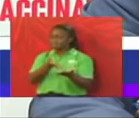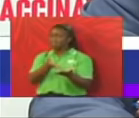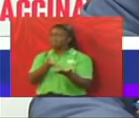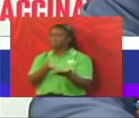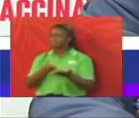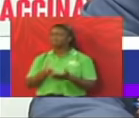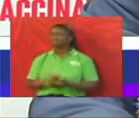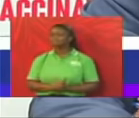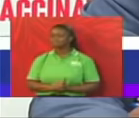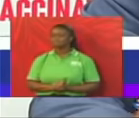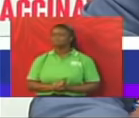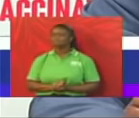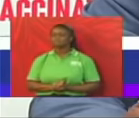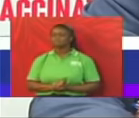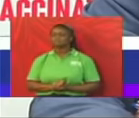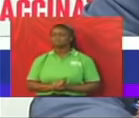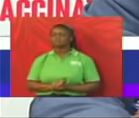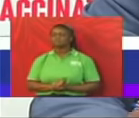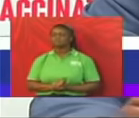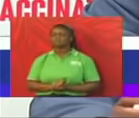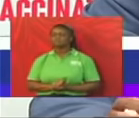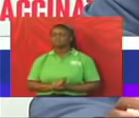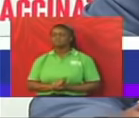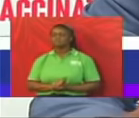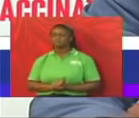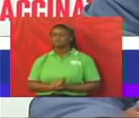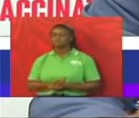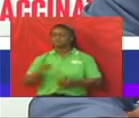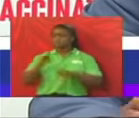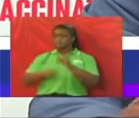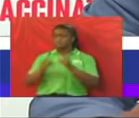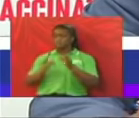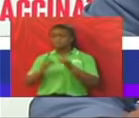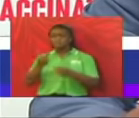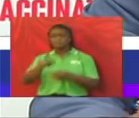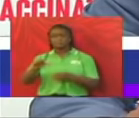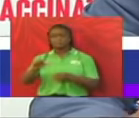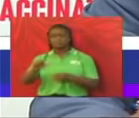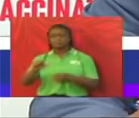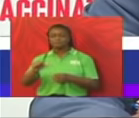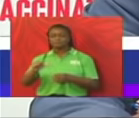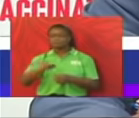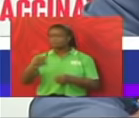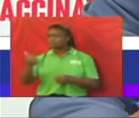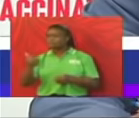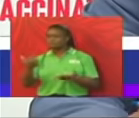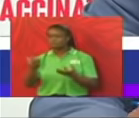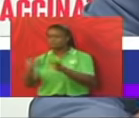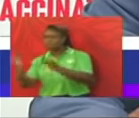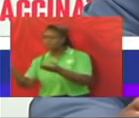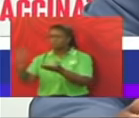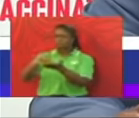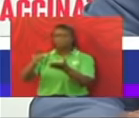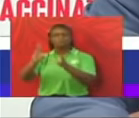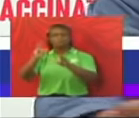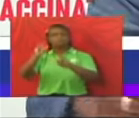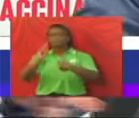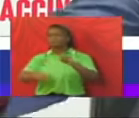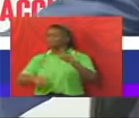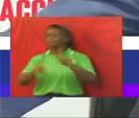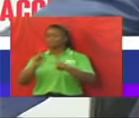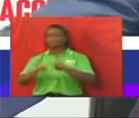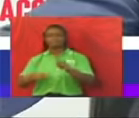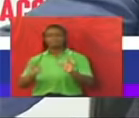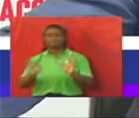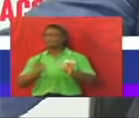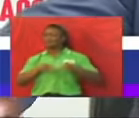ones. Because if any information is put into this other system, that's not information that will reach the Ministry of Health. So I hope that helps to clarify, to